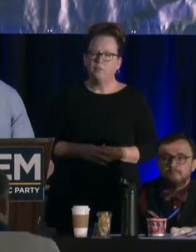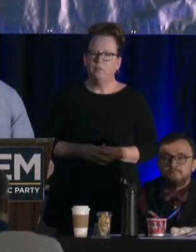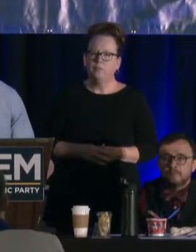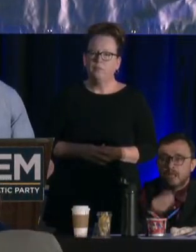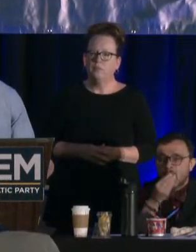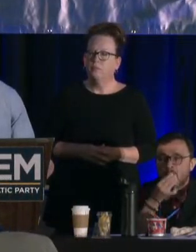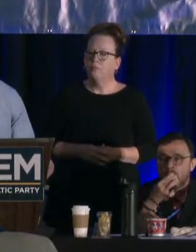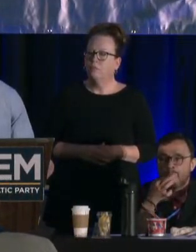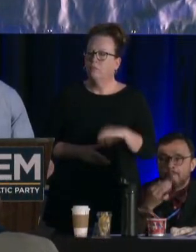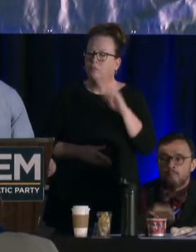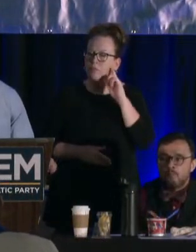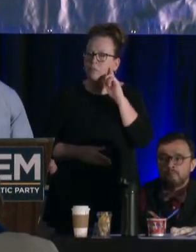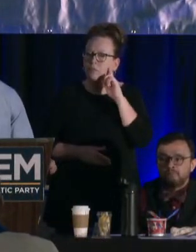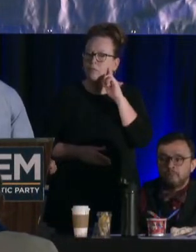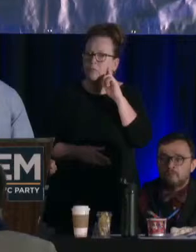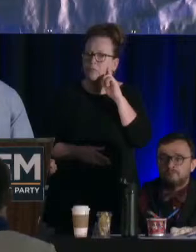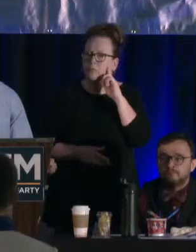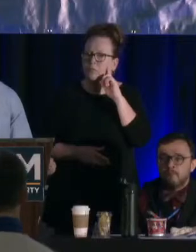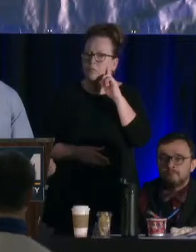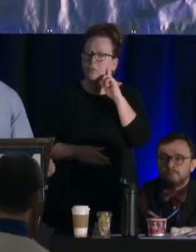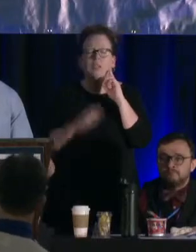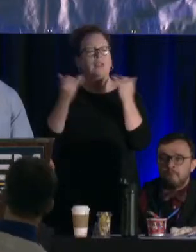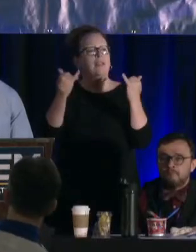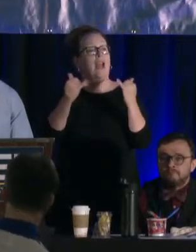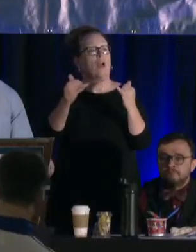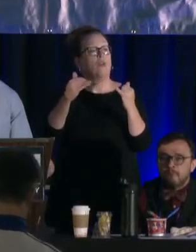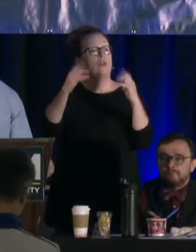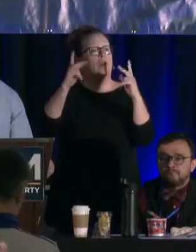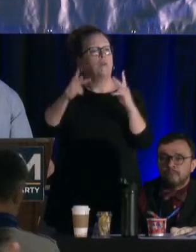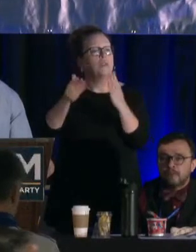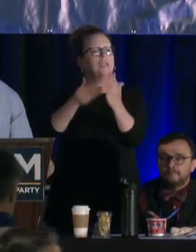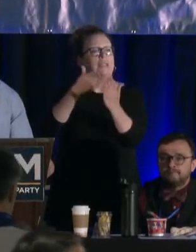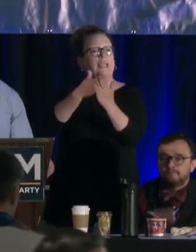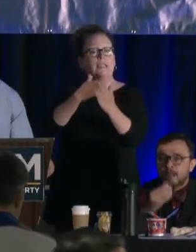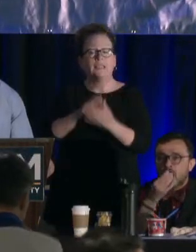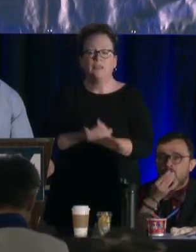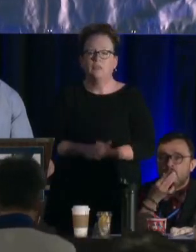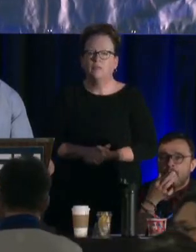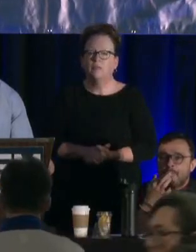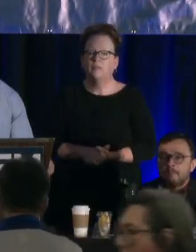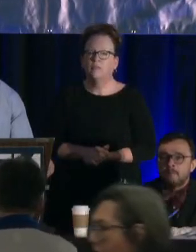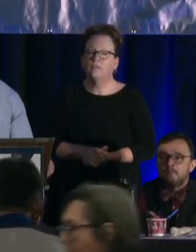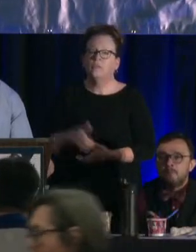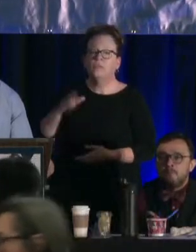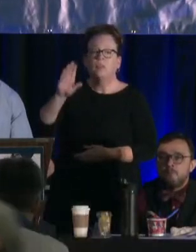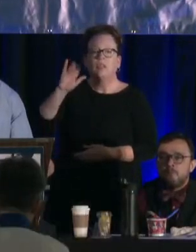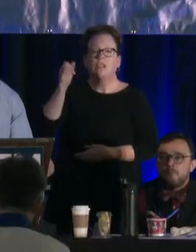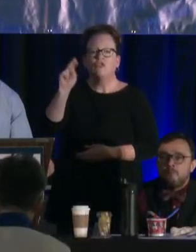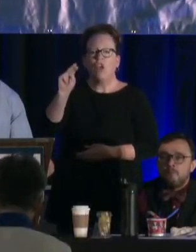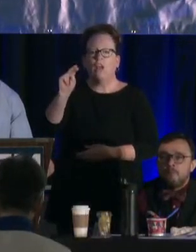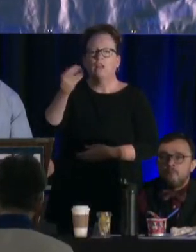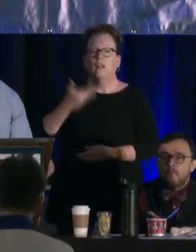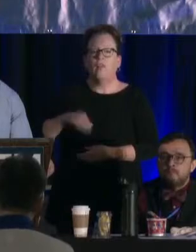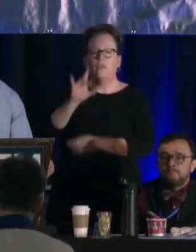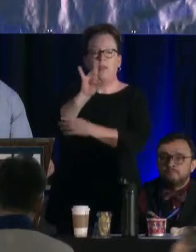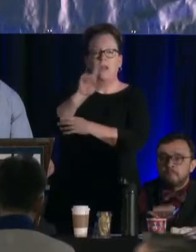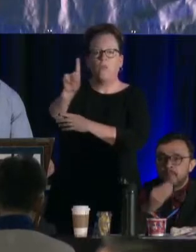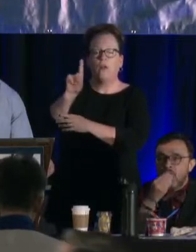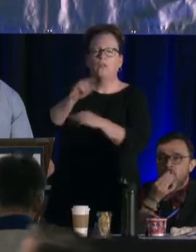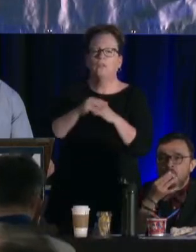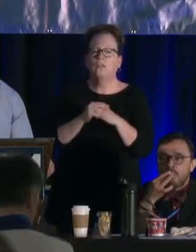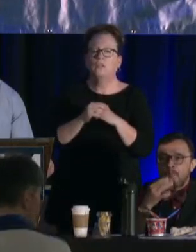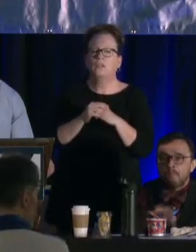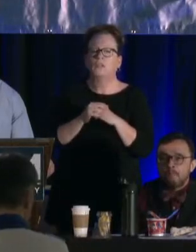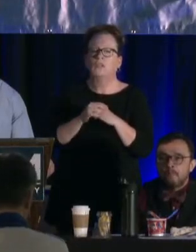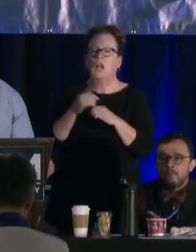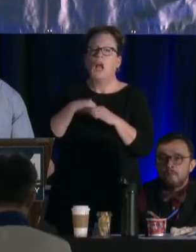So we'll hear from one more speaker against the committee's recommendation. My name is Matthew Hilliard, 81.